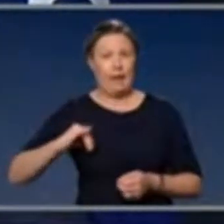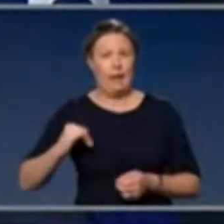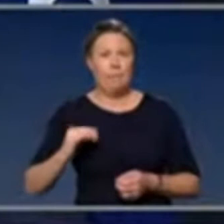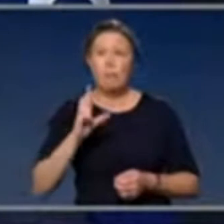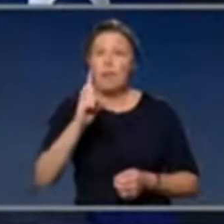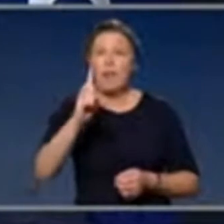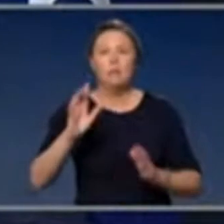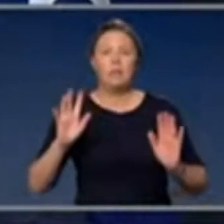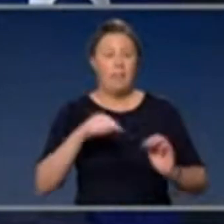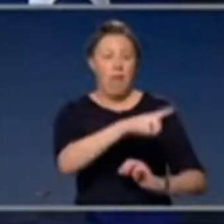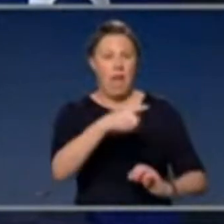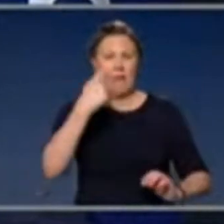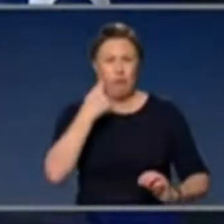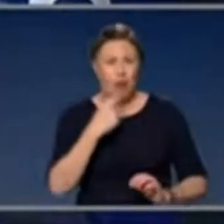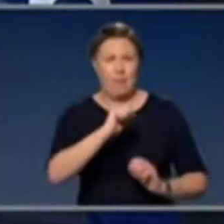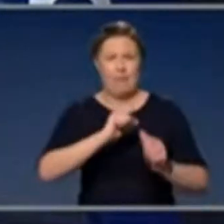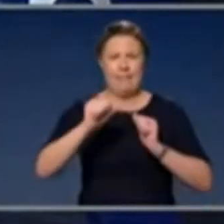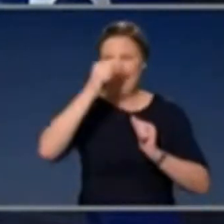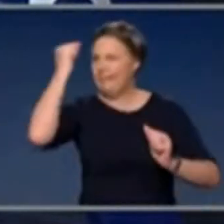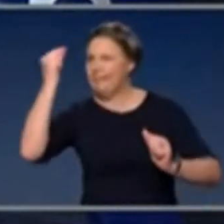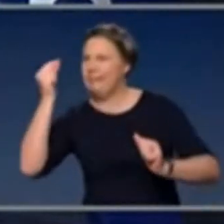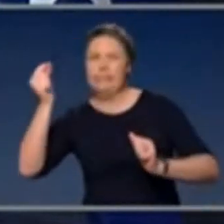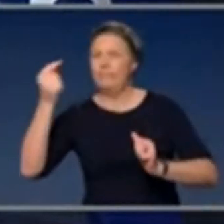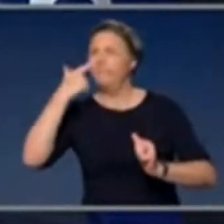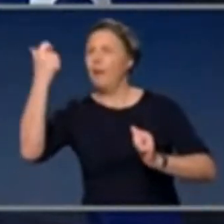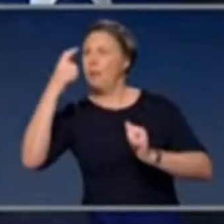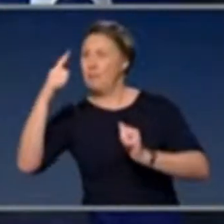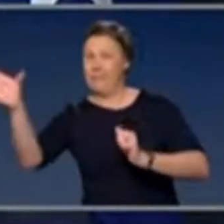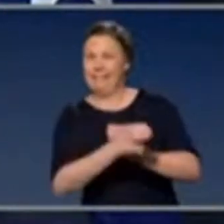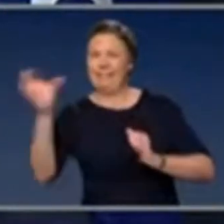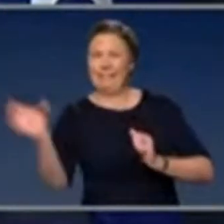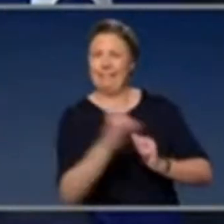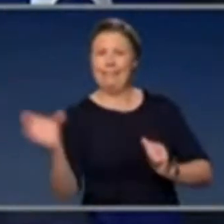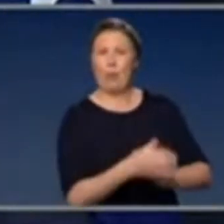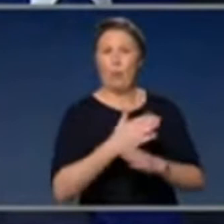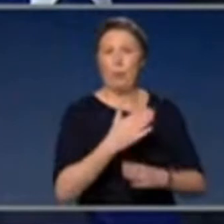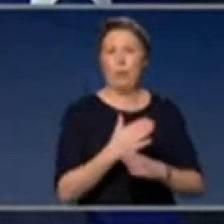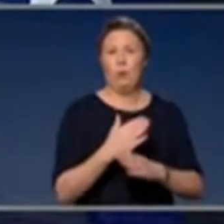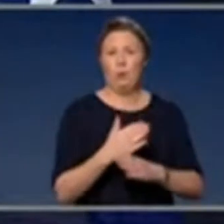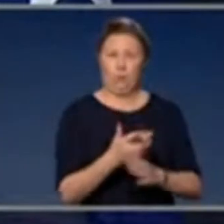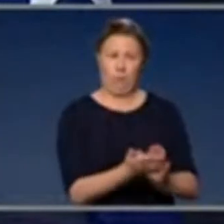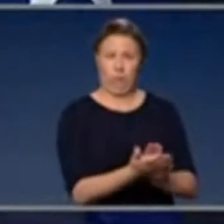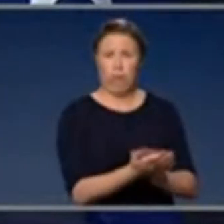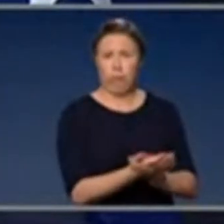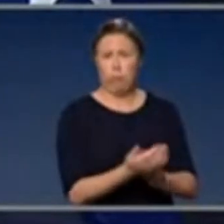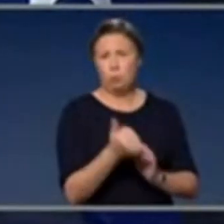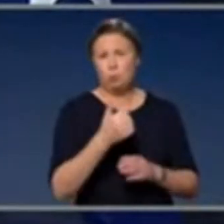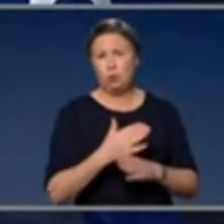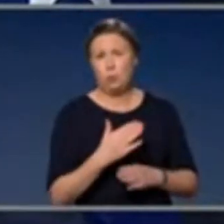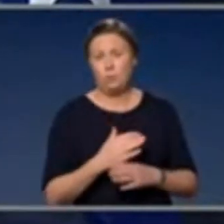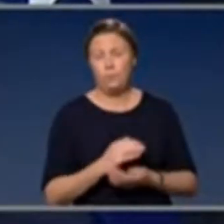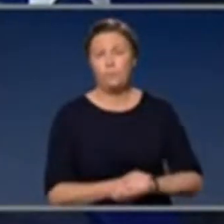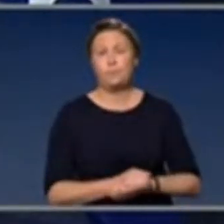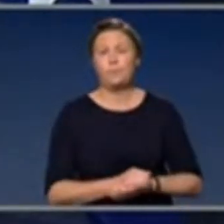is they moved heaven and earth to get people there as quickly as possible. And that has meant that in the last several weeks, particularly when I returned